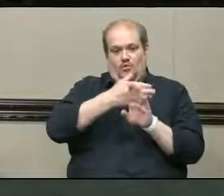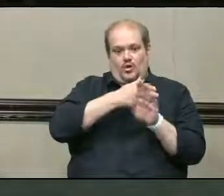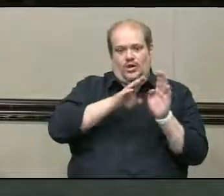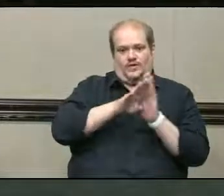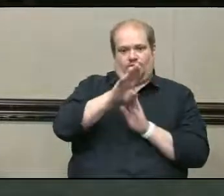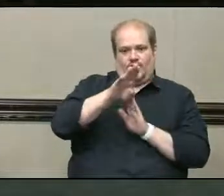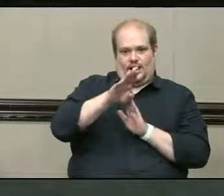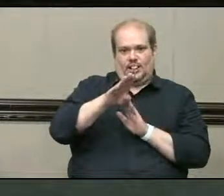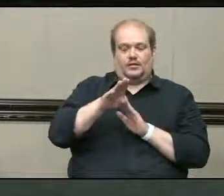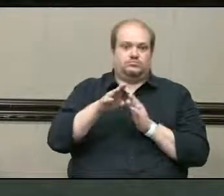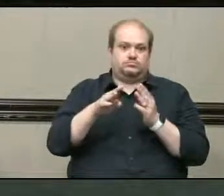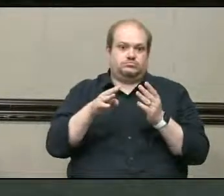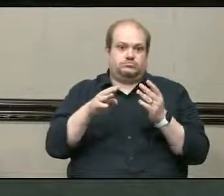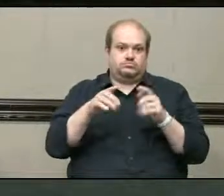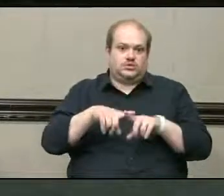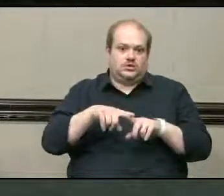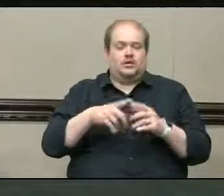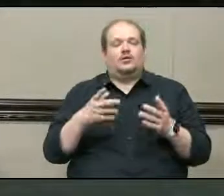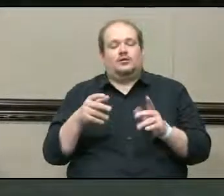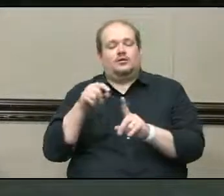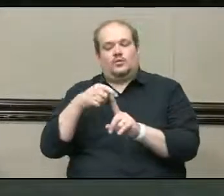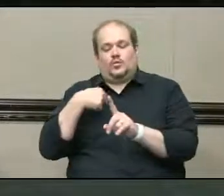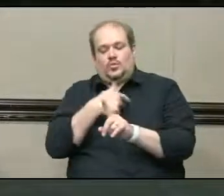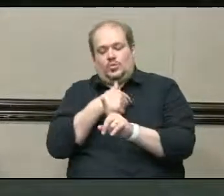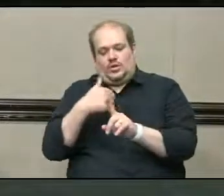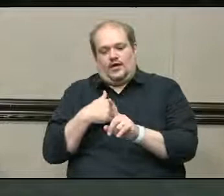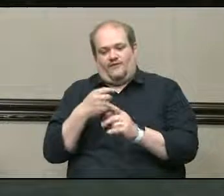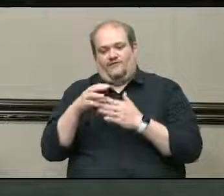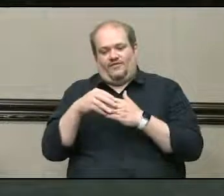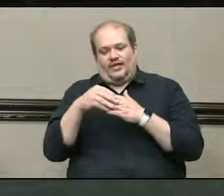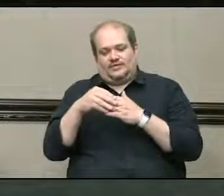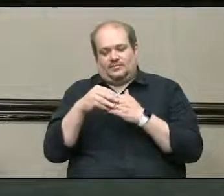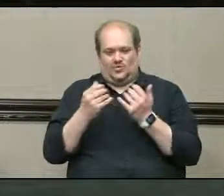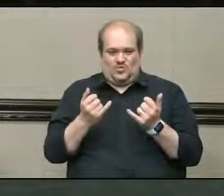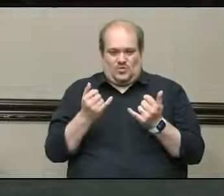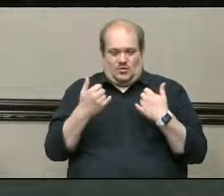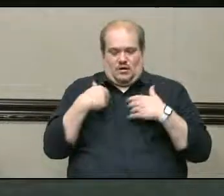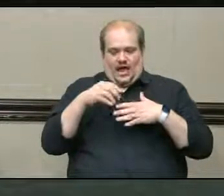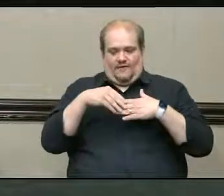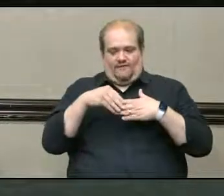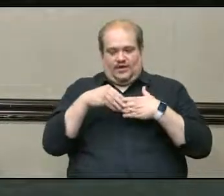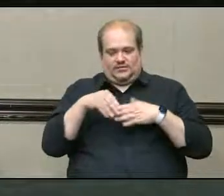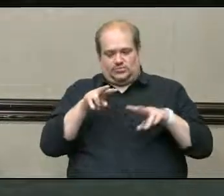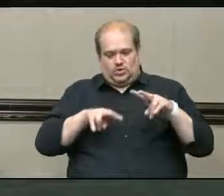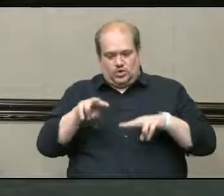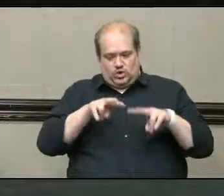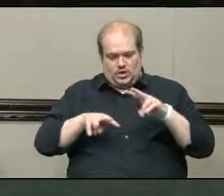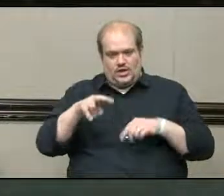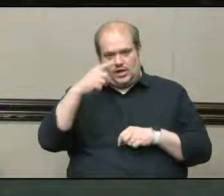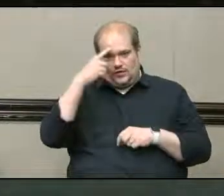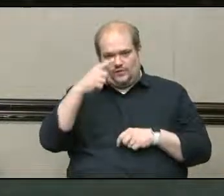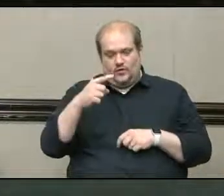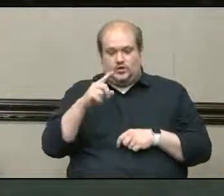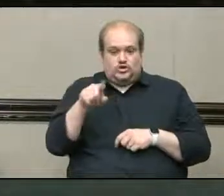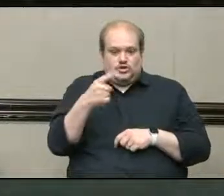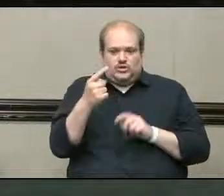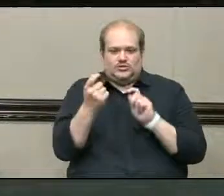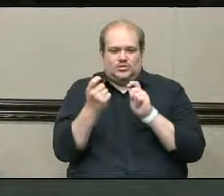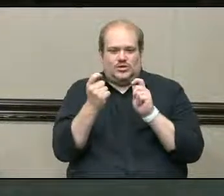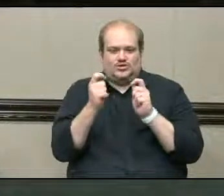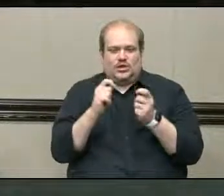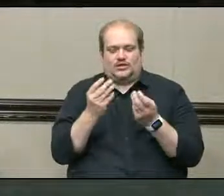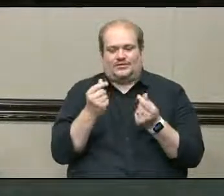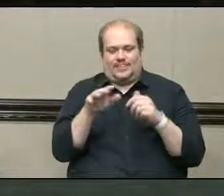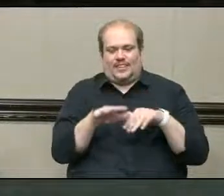state, that we have a little bit of leeway, and we currently have that leeway to kind of look at it for just to adjust